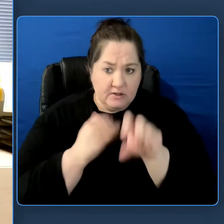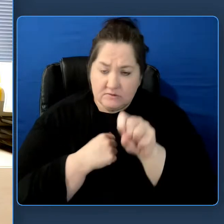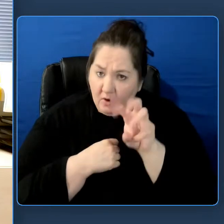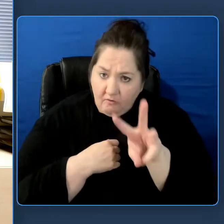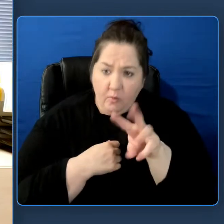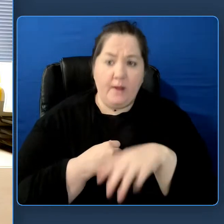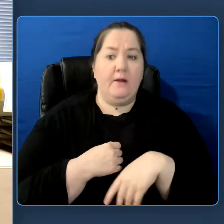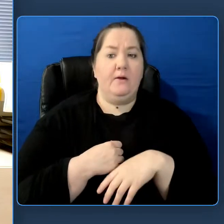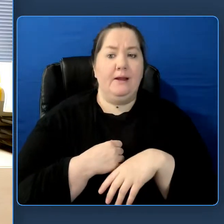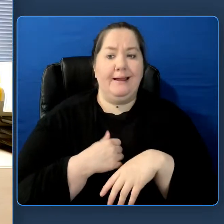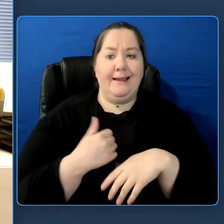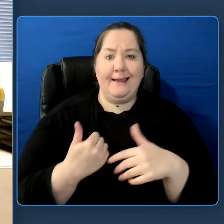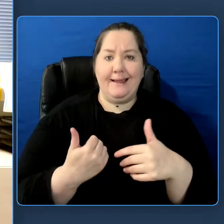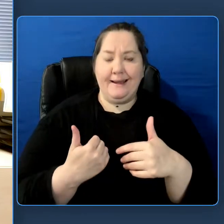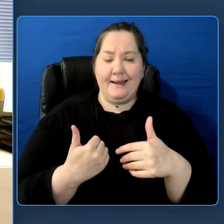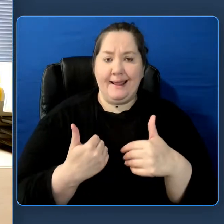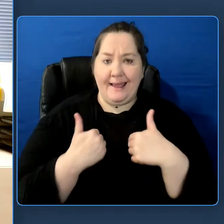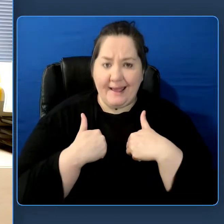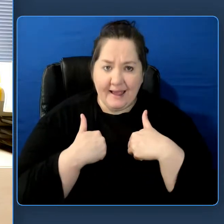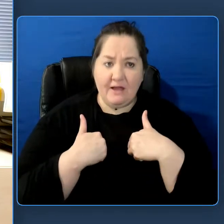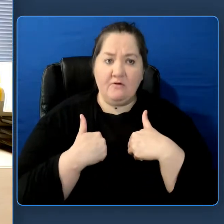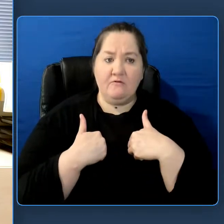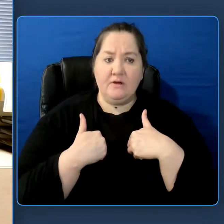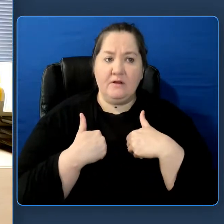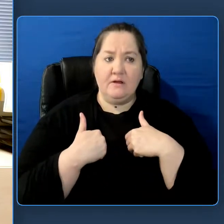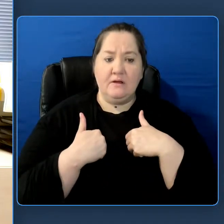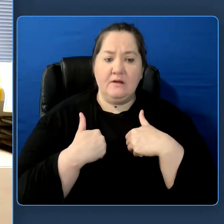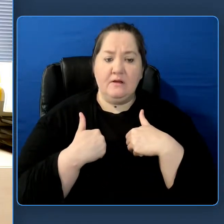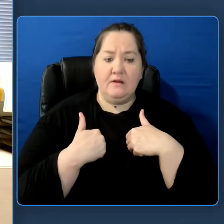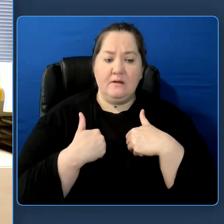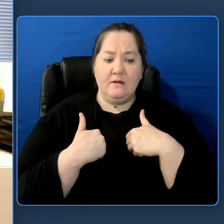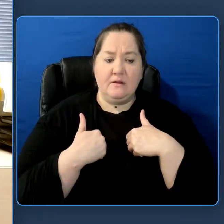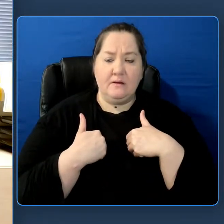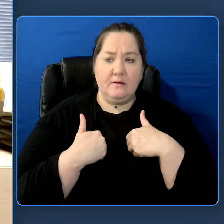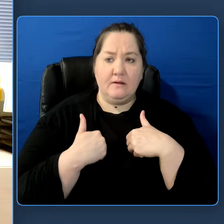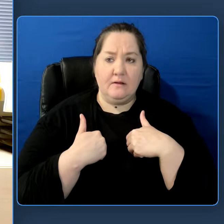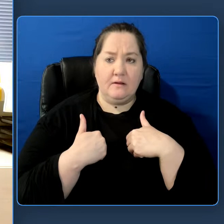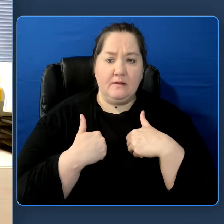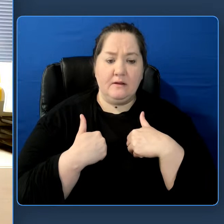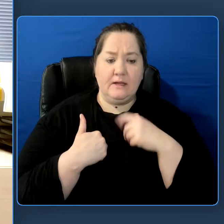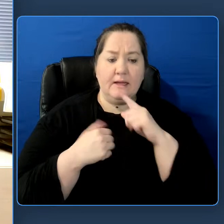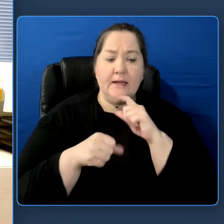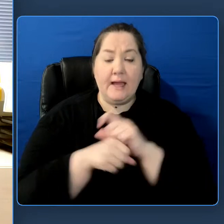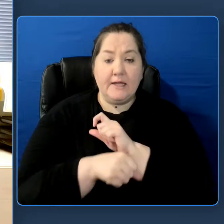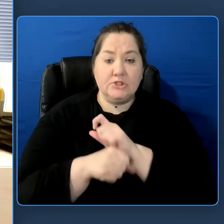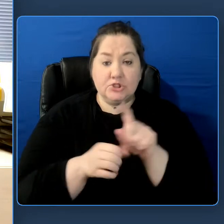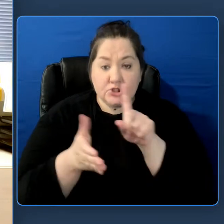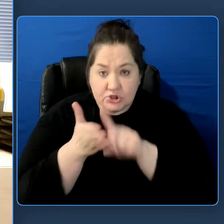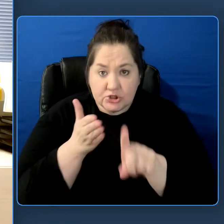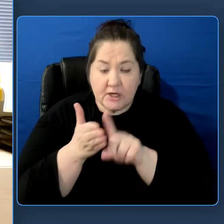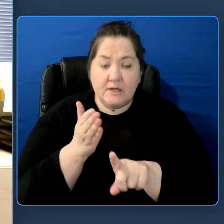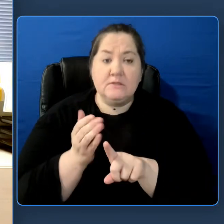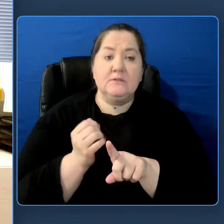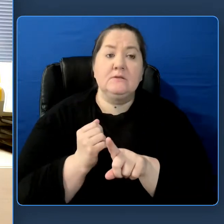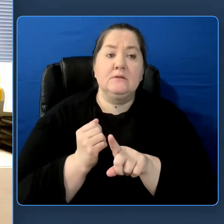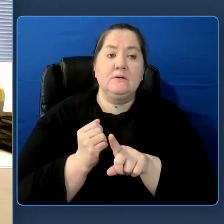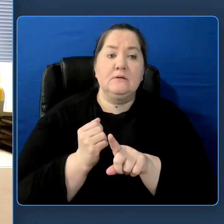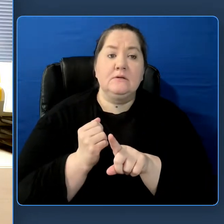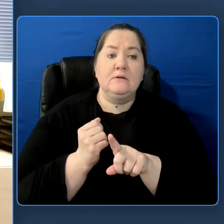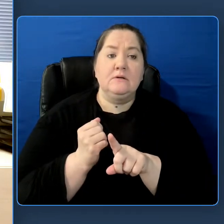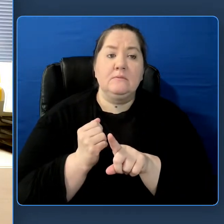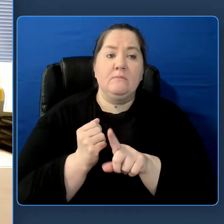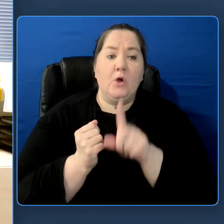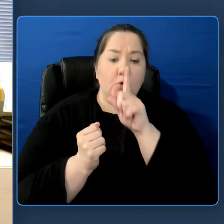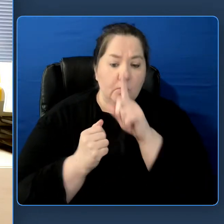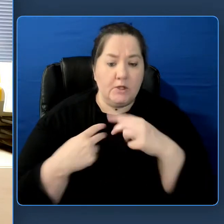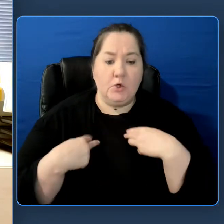software, and have it actually checked by a